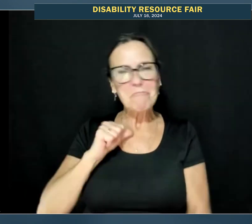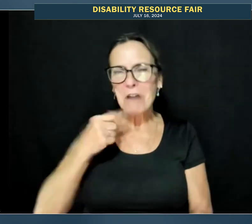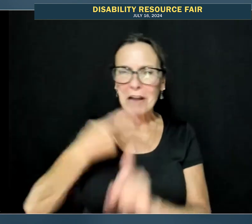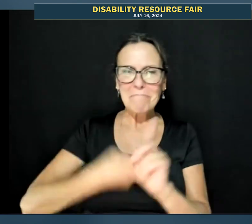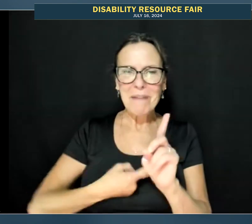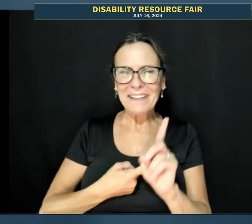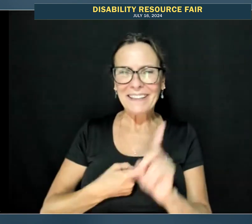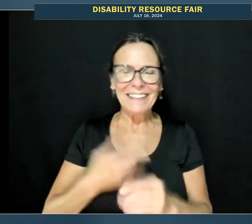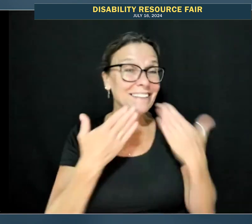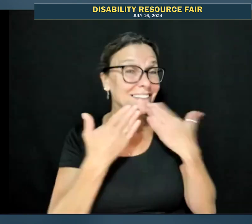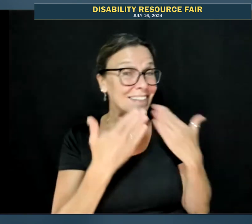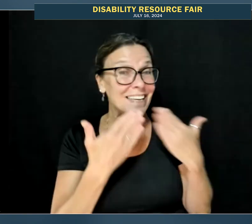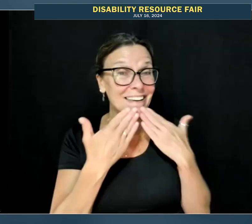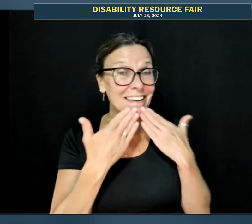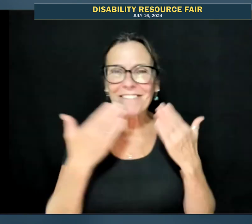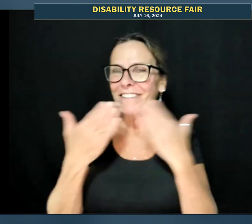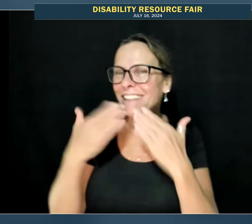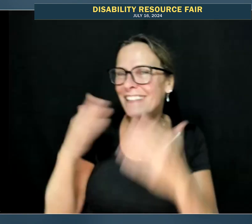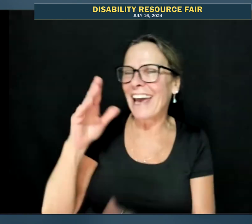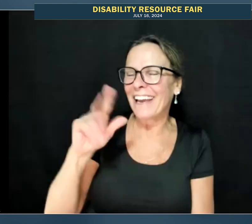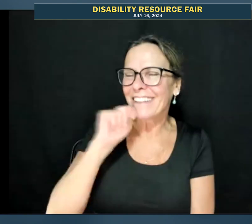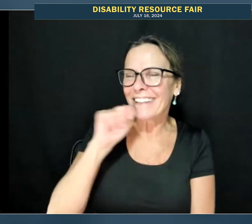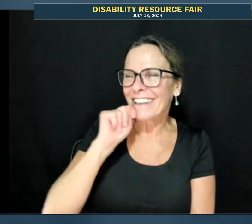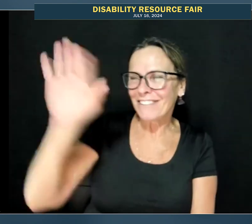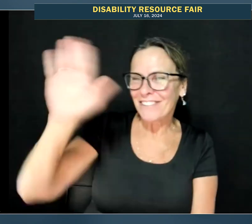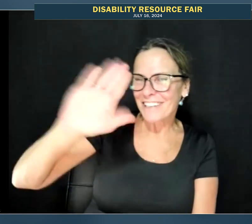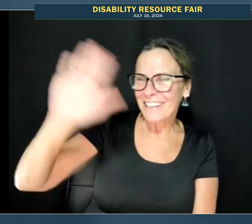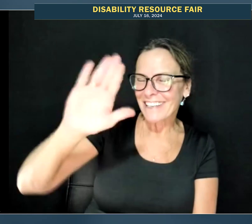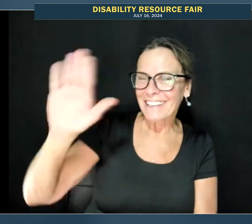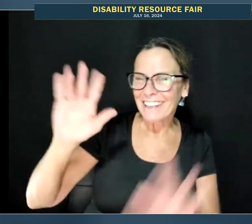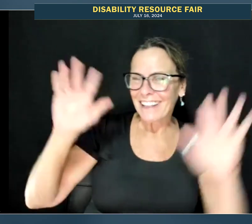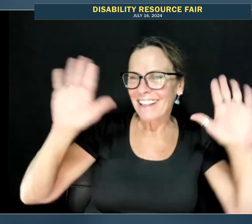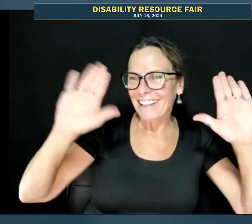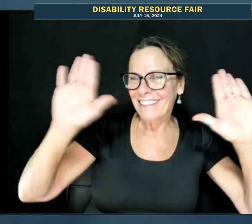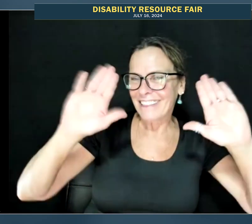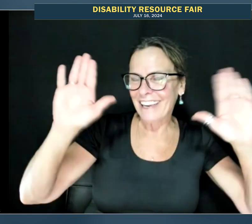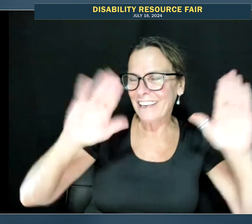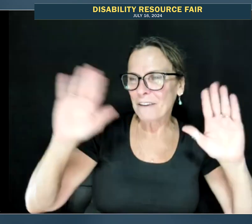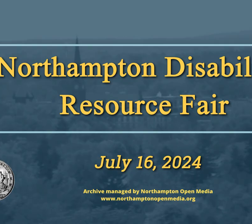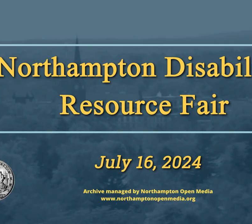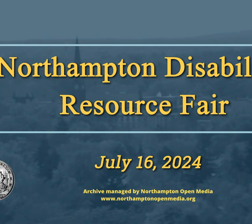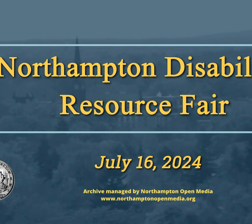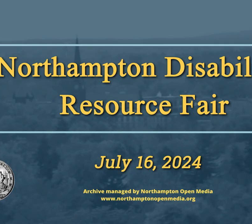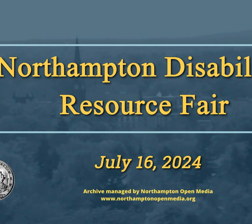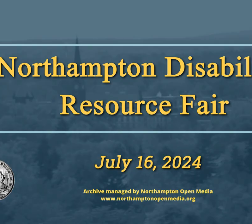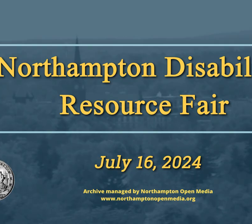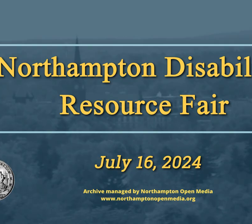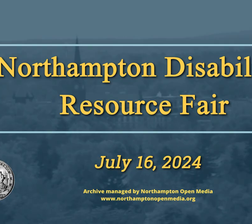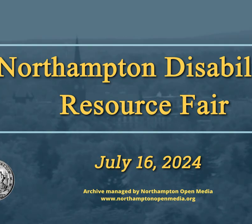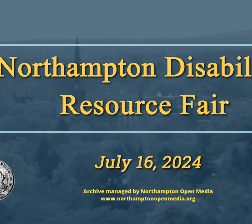Thank you all. Thank you, Trudy. Thanks, everyone. Have a great night. Thank you all.